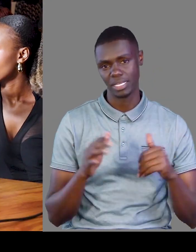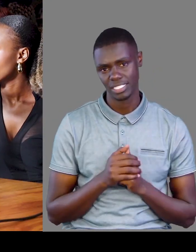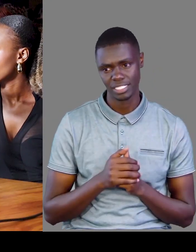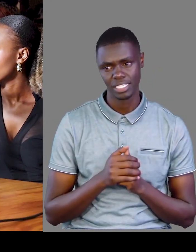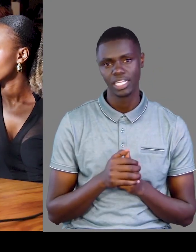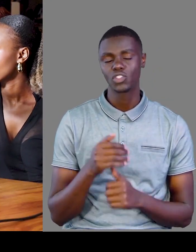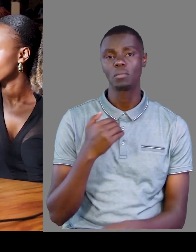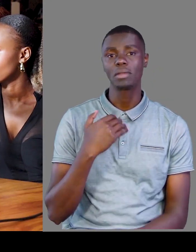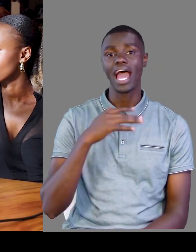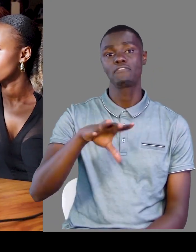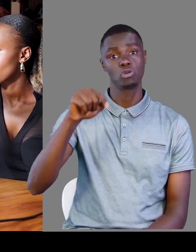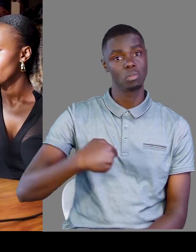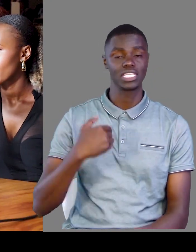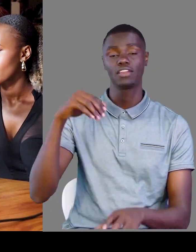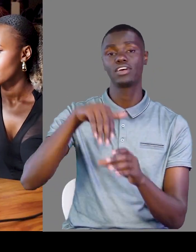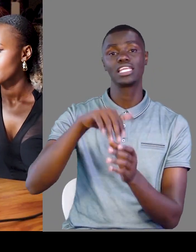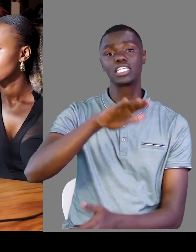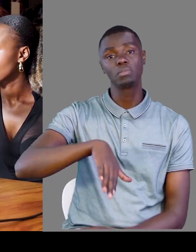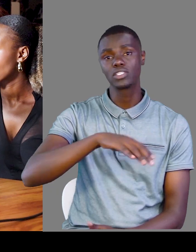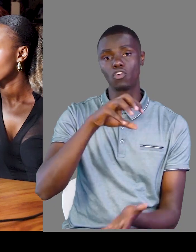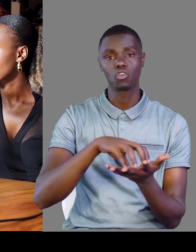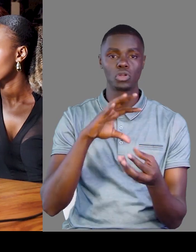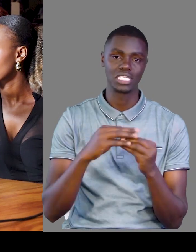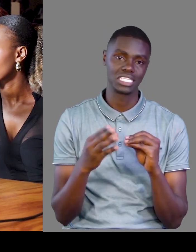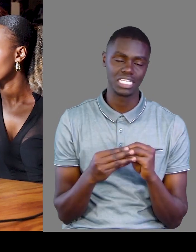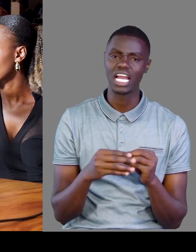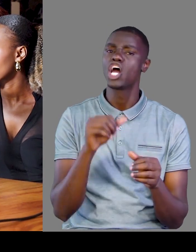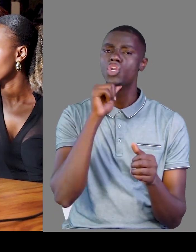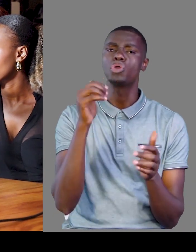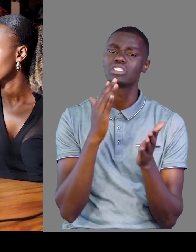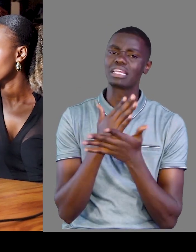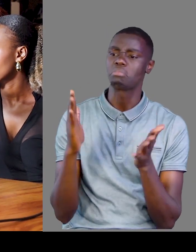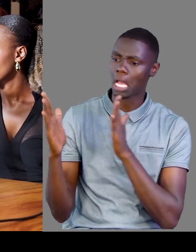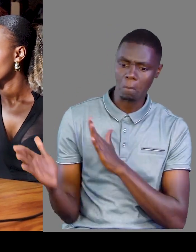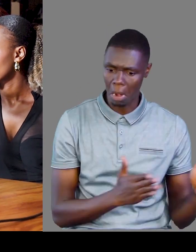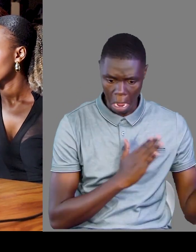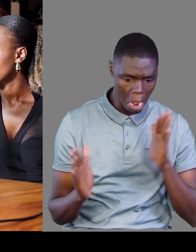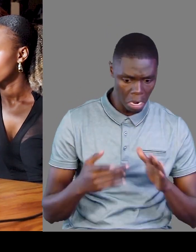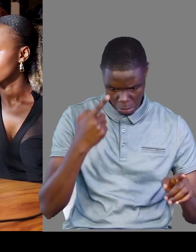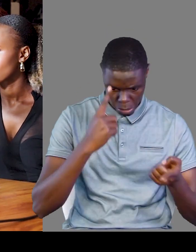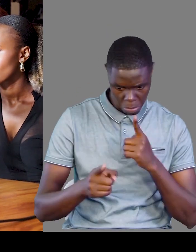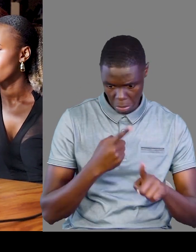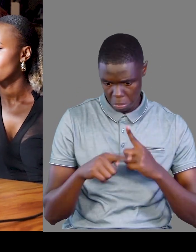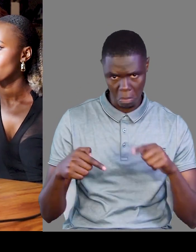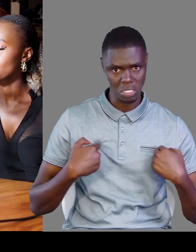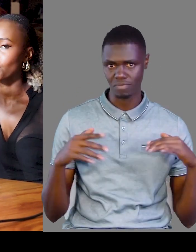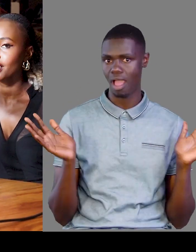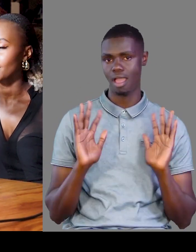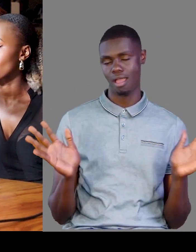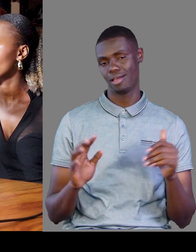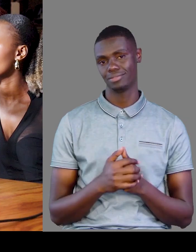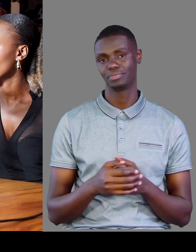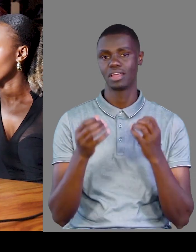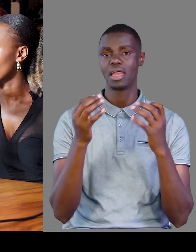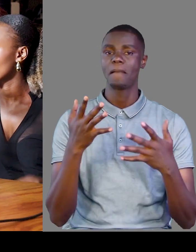kwa space ya content creation. Interesting. It's not something I ever thought of becoming. Unajua watu